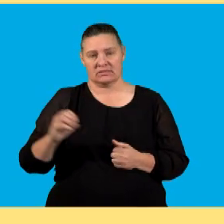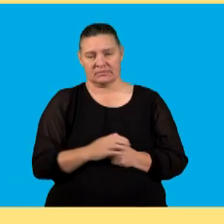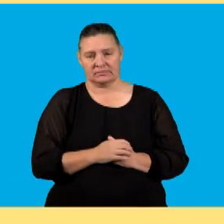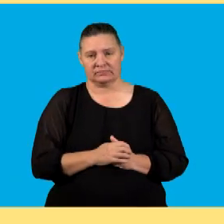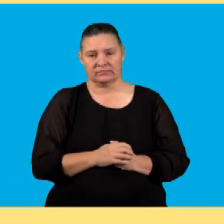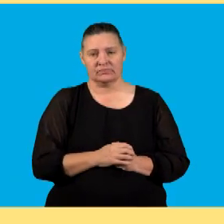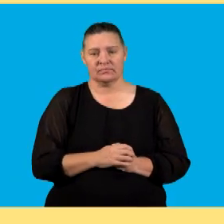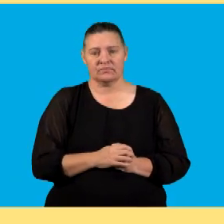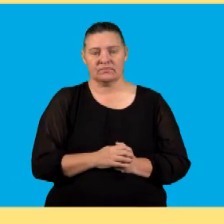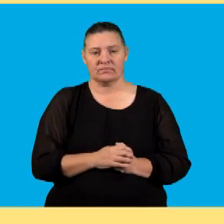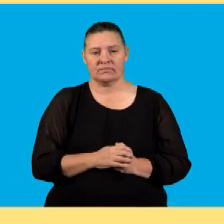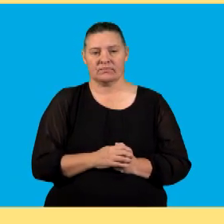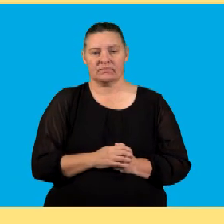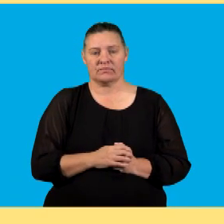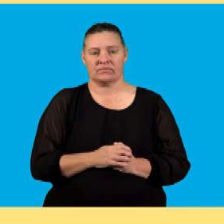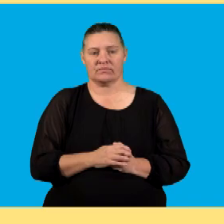1,700.